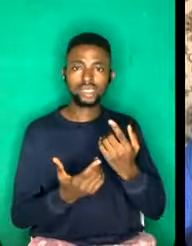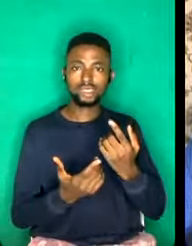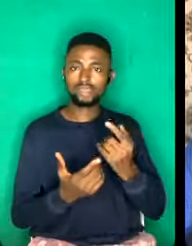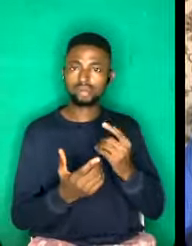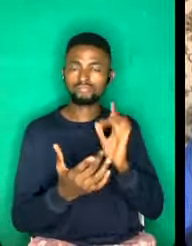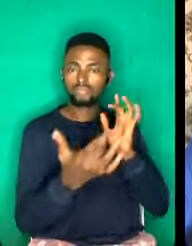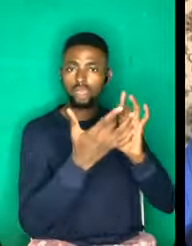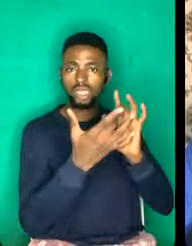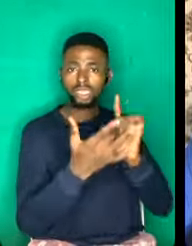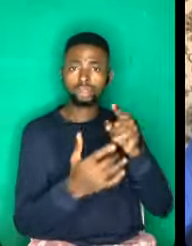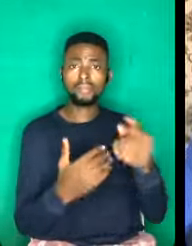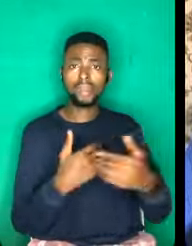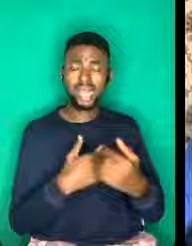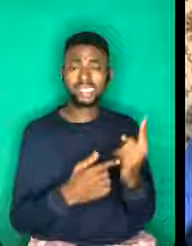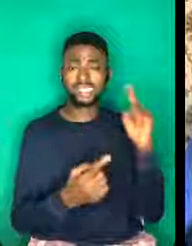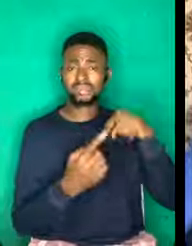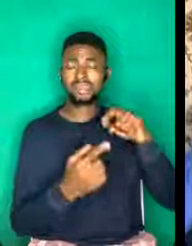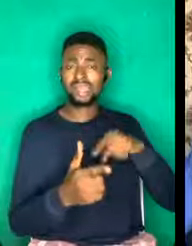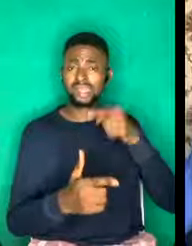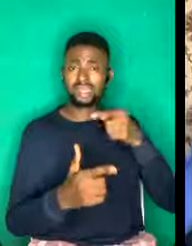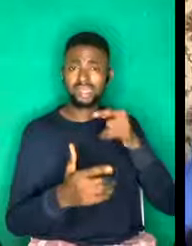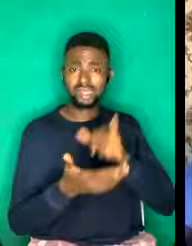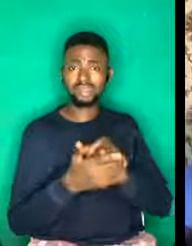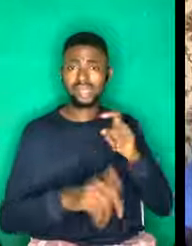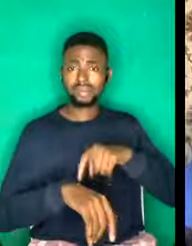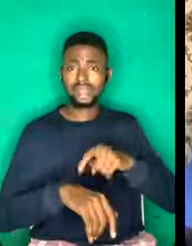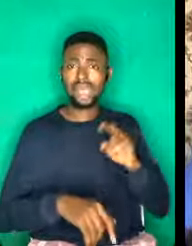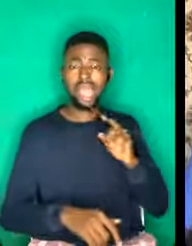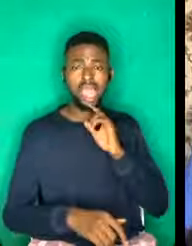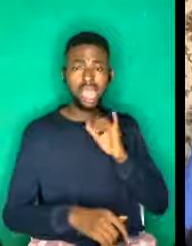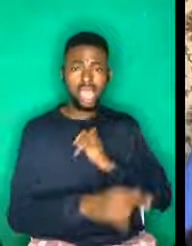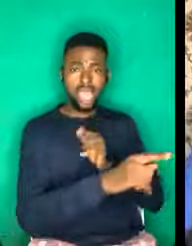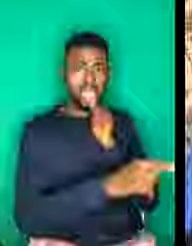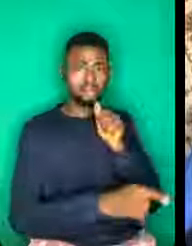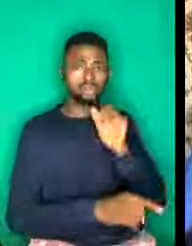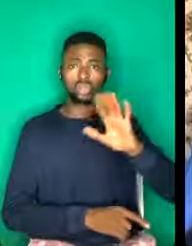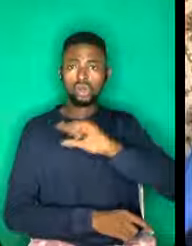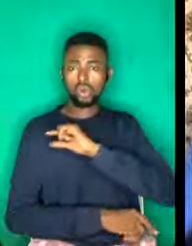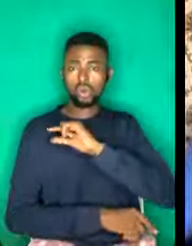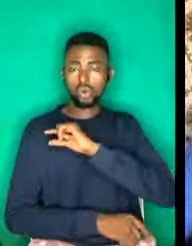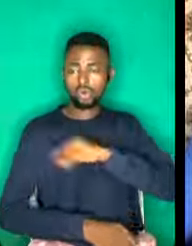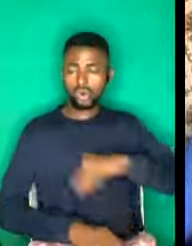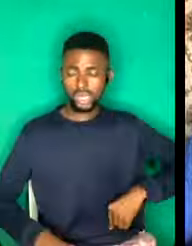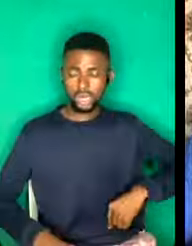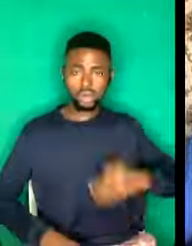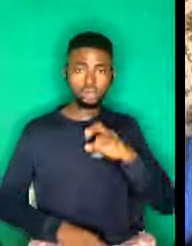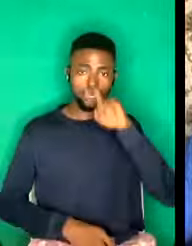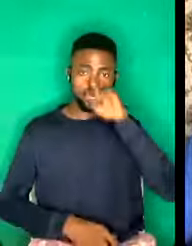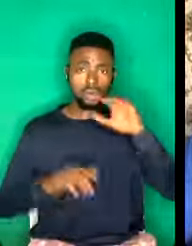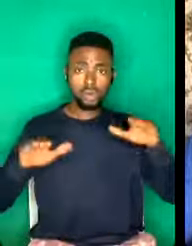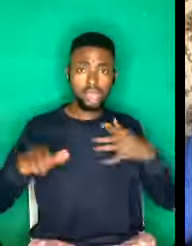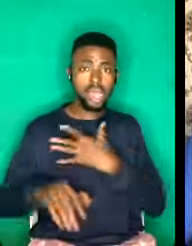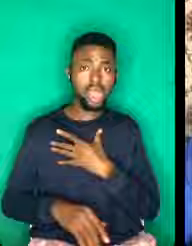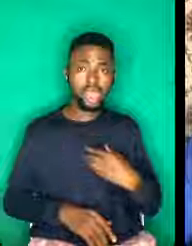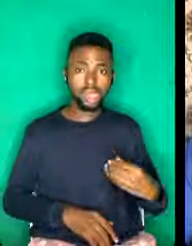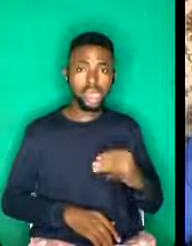I remain your royal flyness, Queen of the Eagles, and I'm going to the